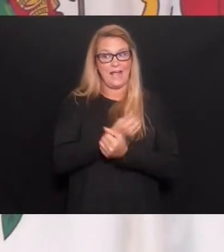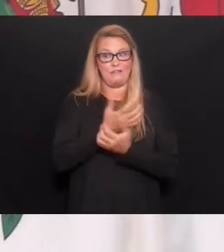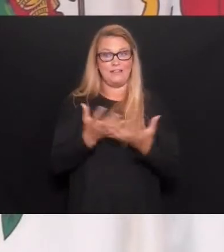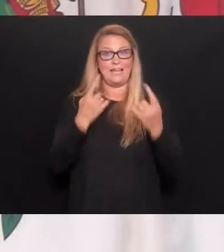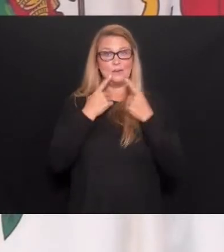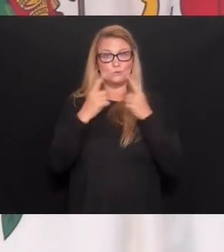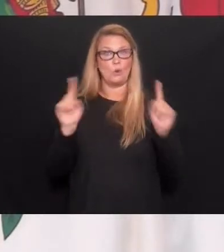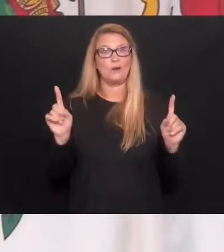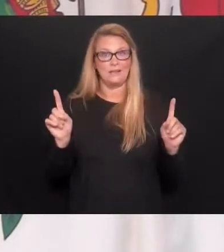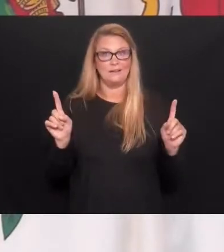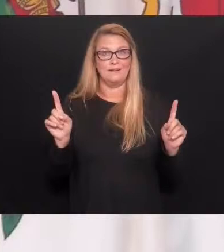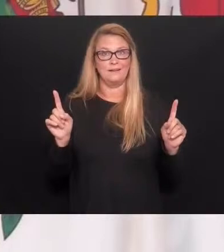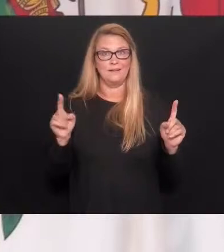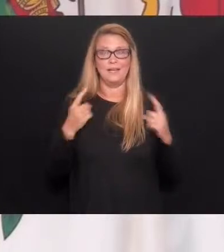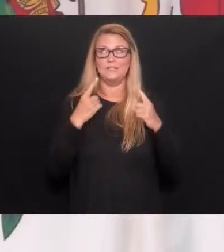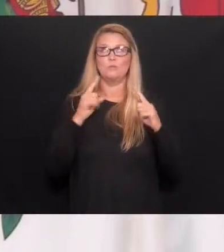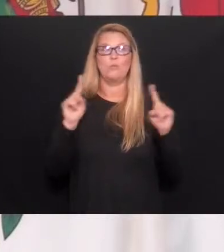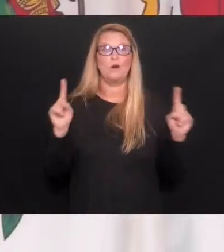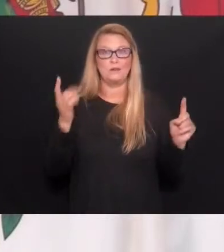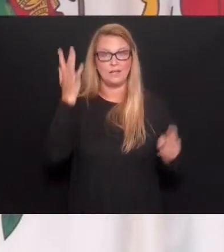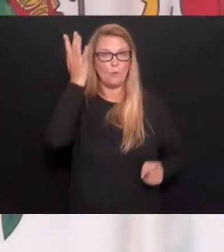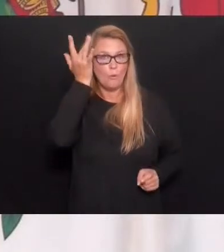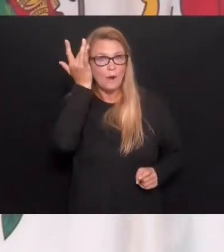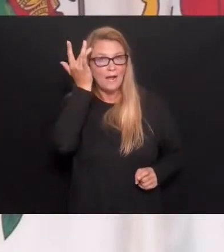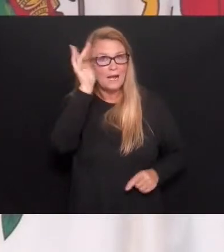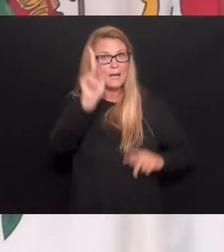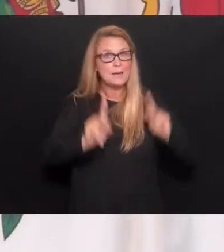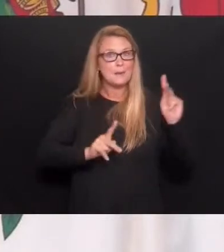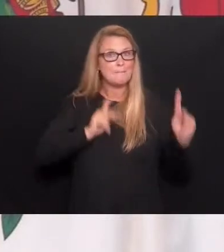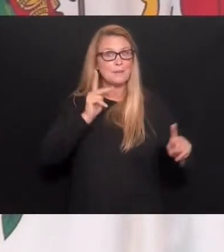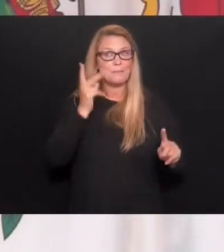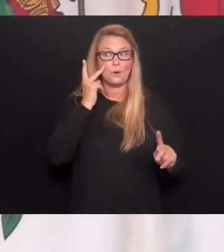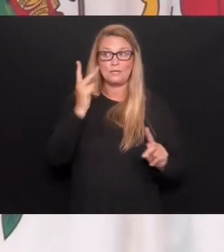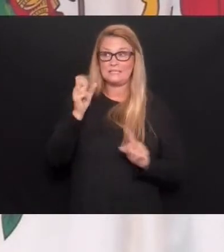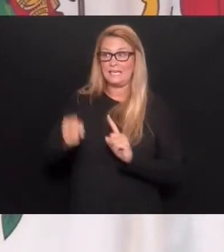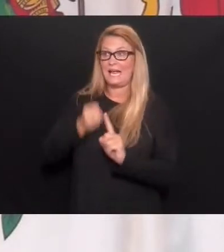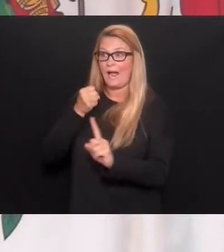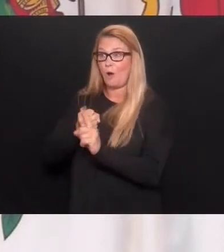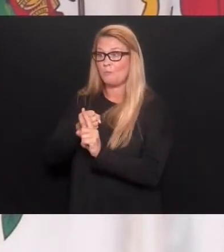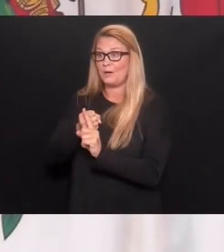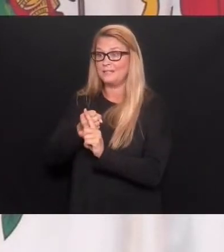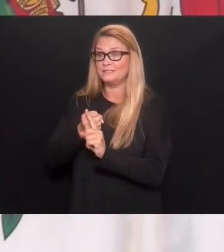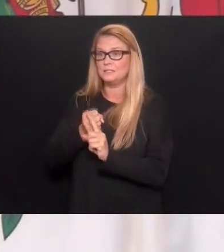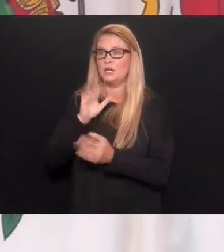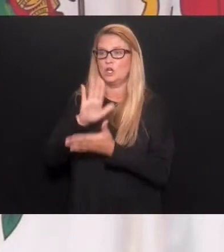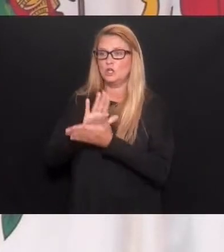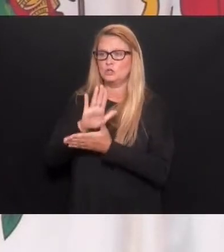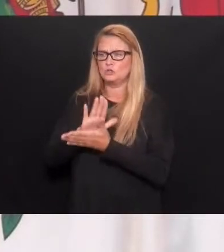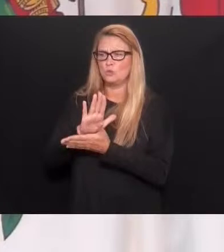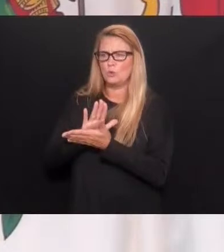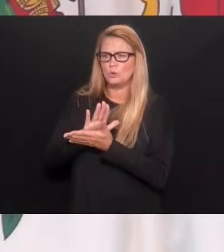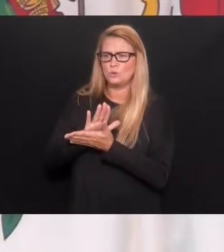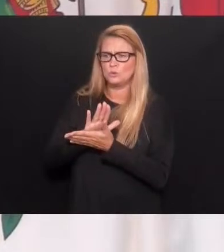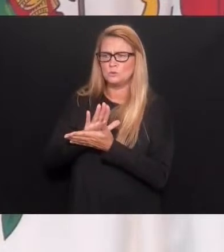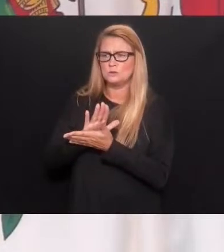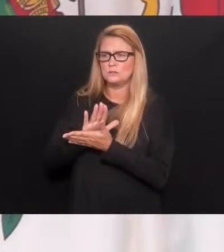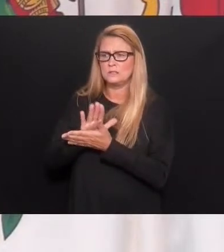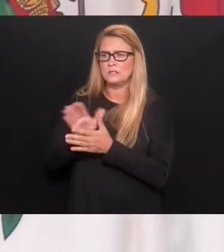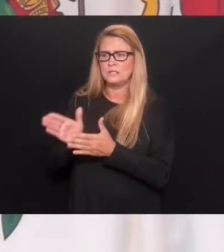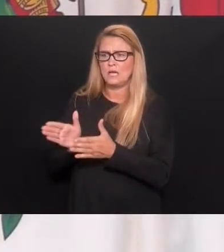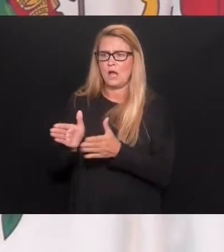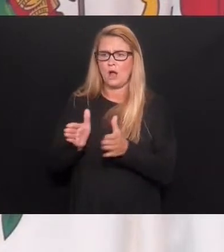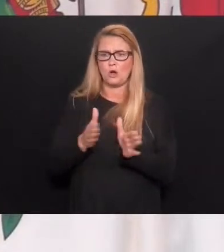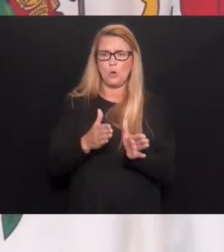It's working because people that are seeing the outbreaks and seeing their school systems are moving toward the